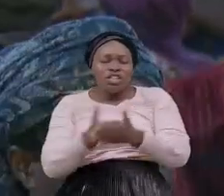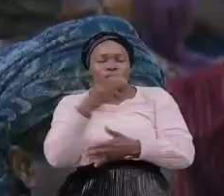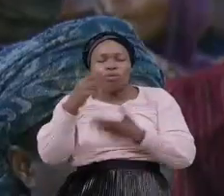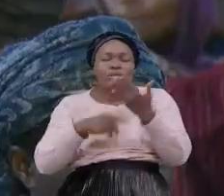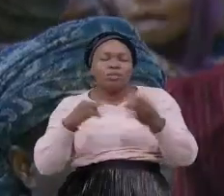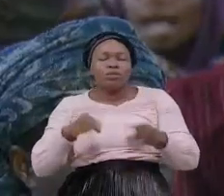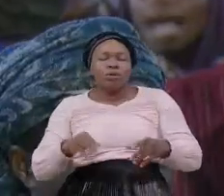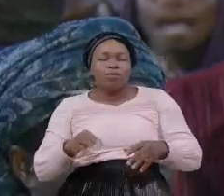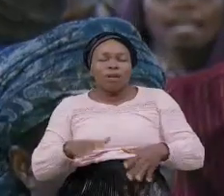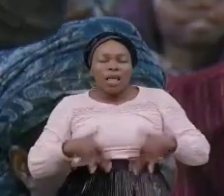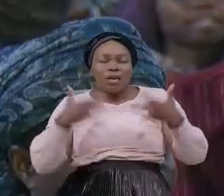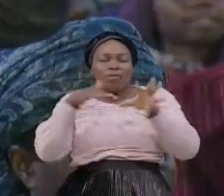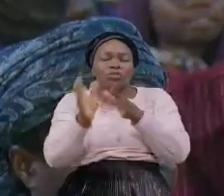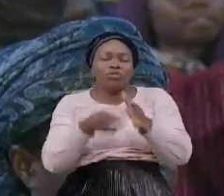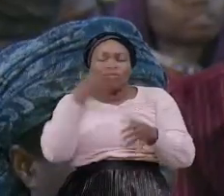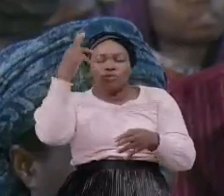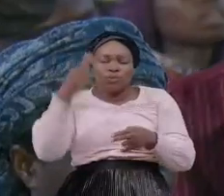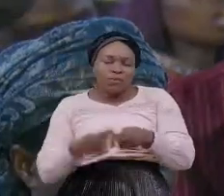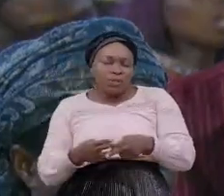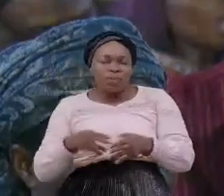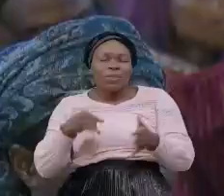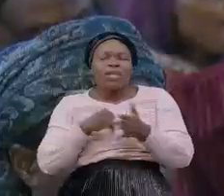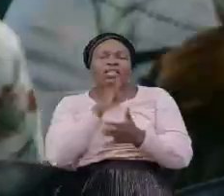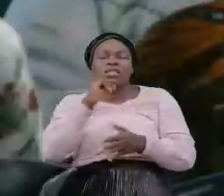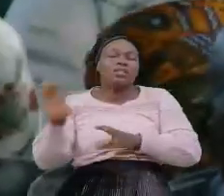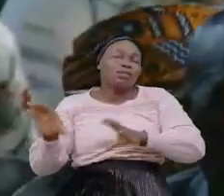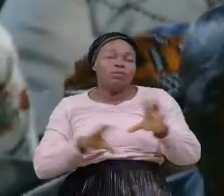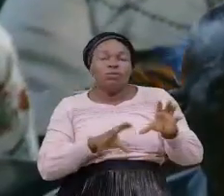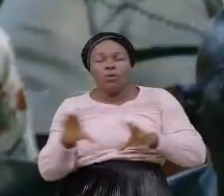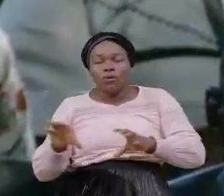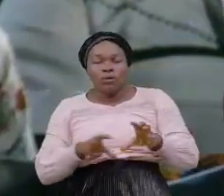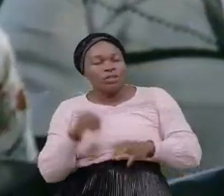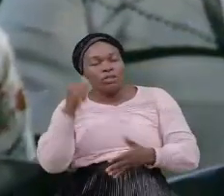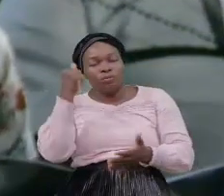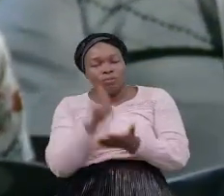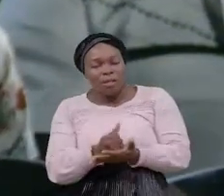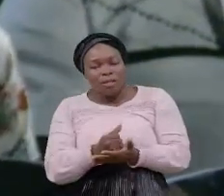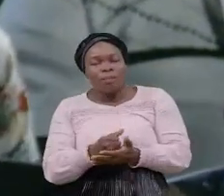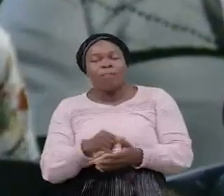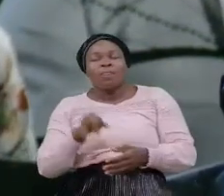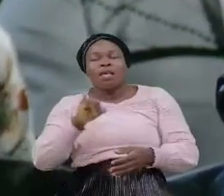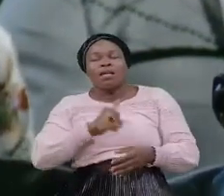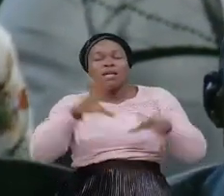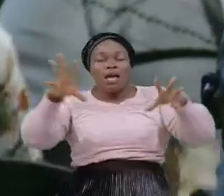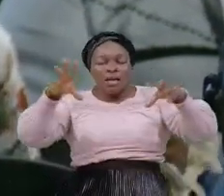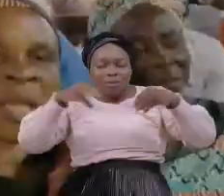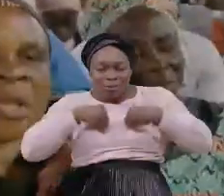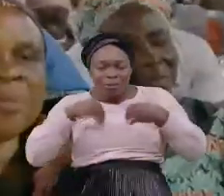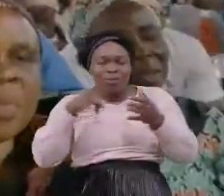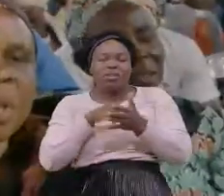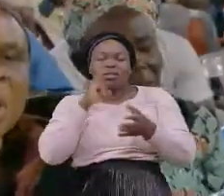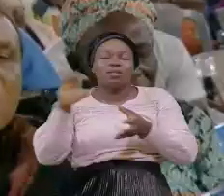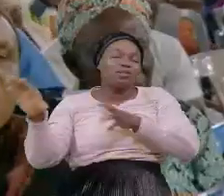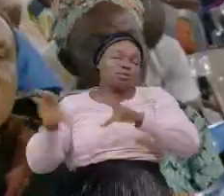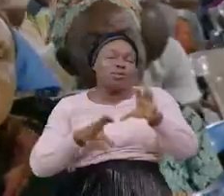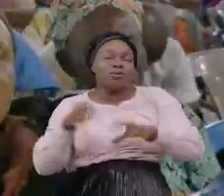name. It is done. I accept. It is done.